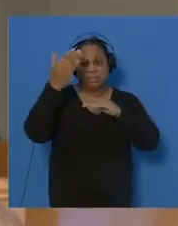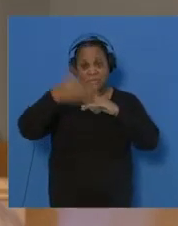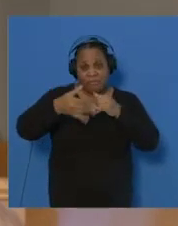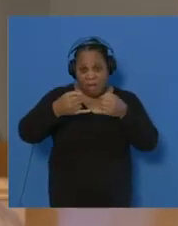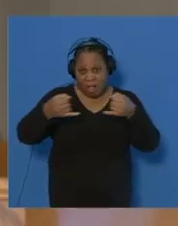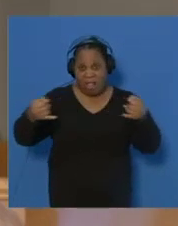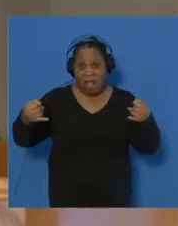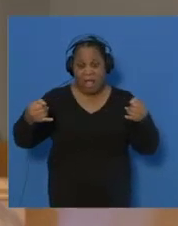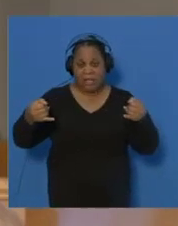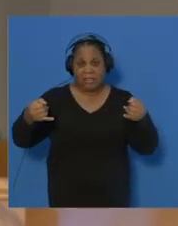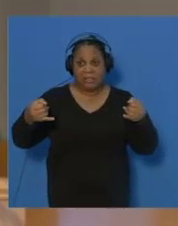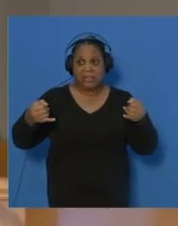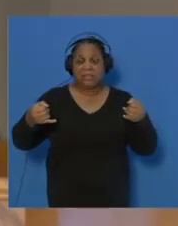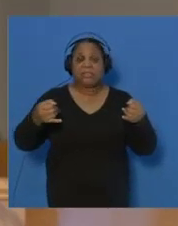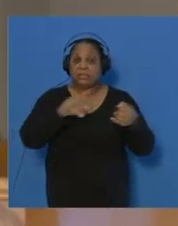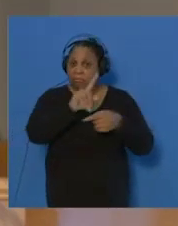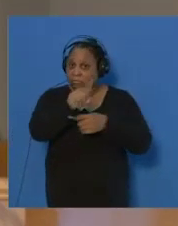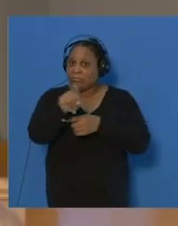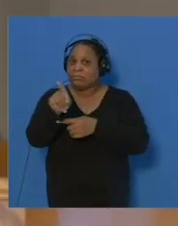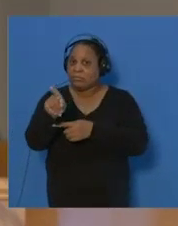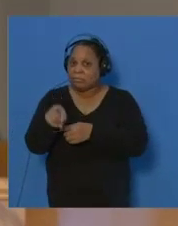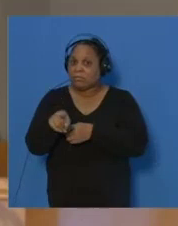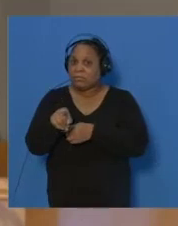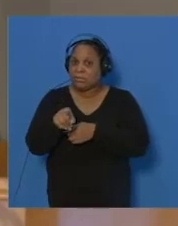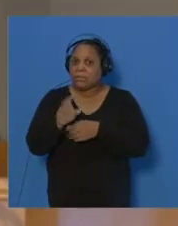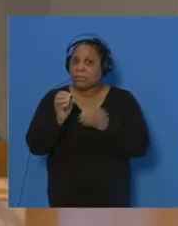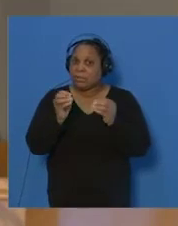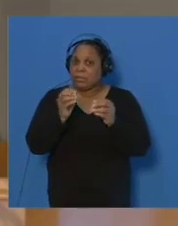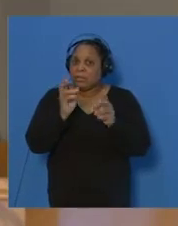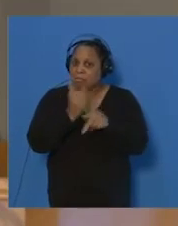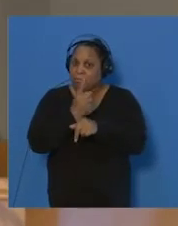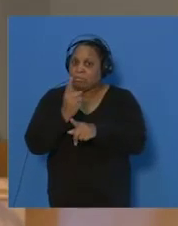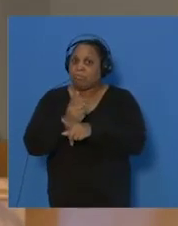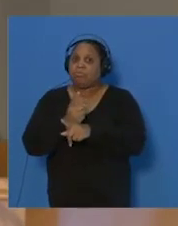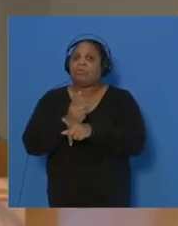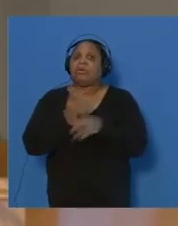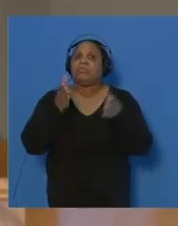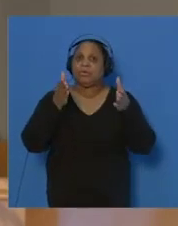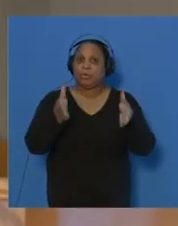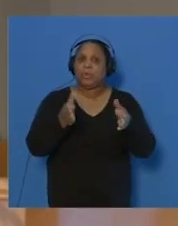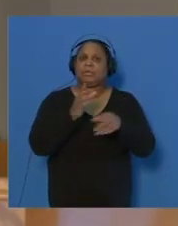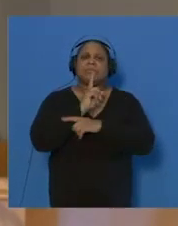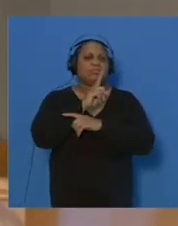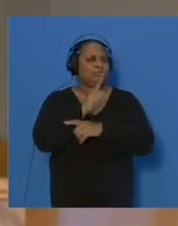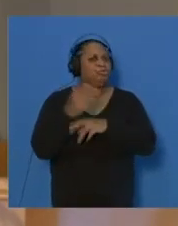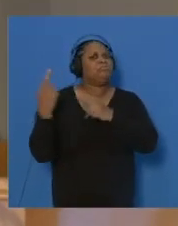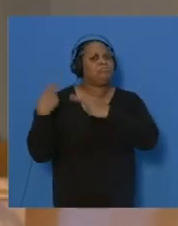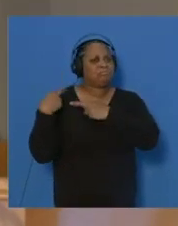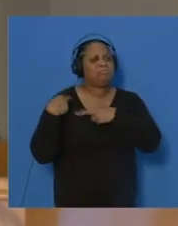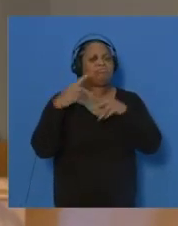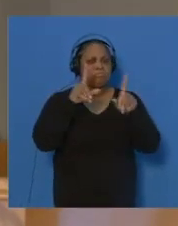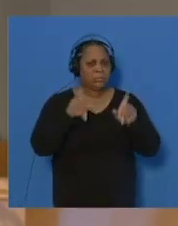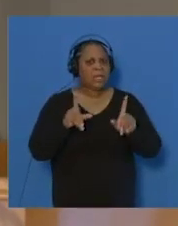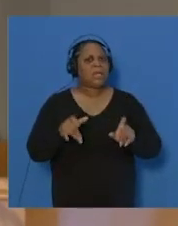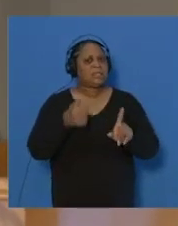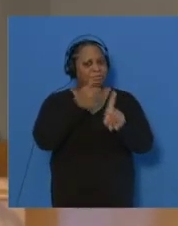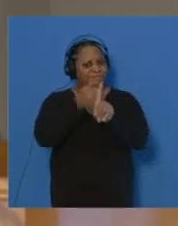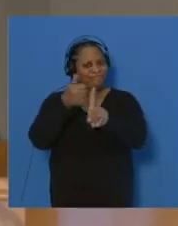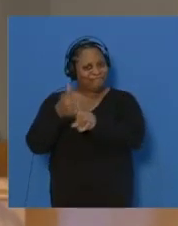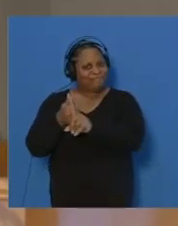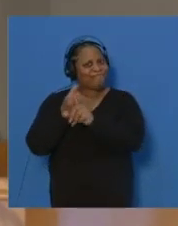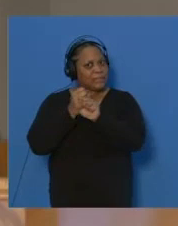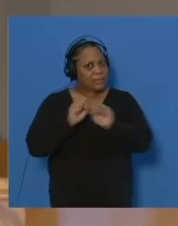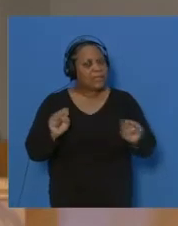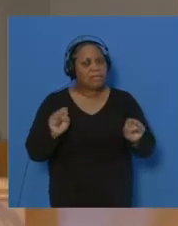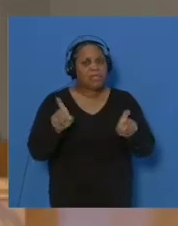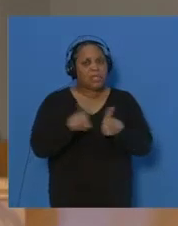line that they take proper steps and measures to ensure that they are tested for their own safety, of course,